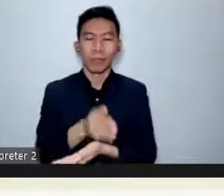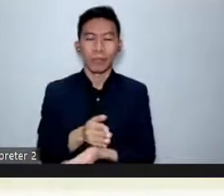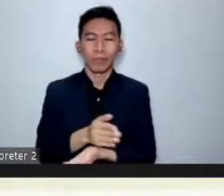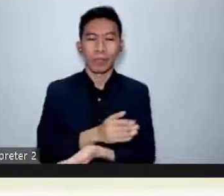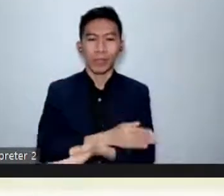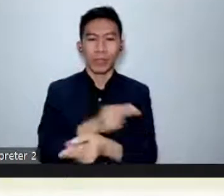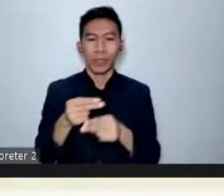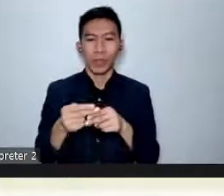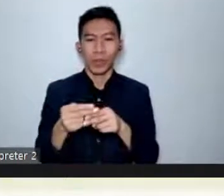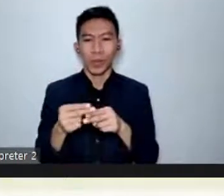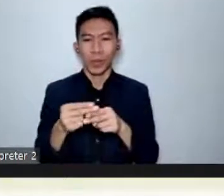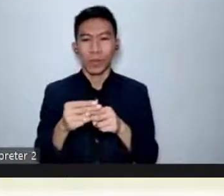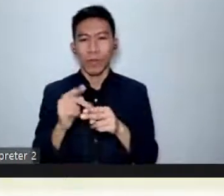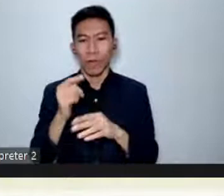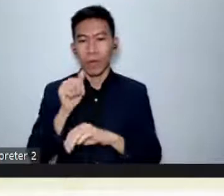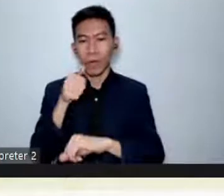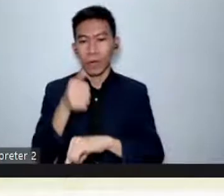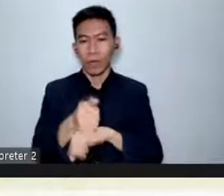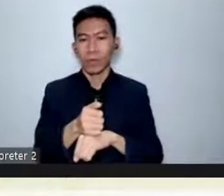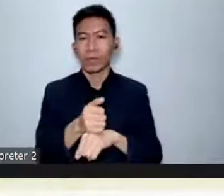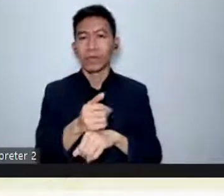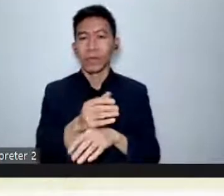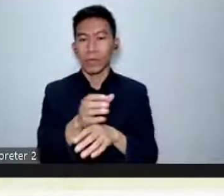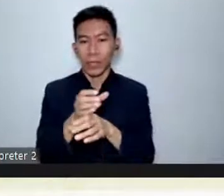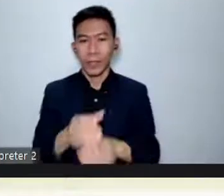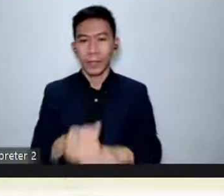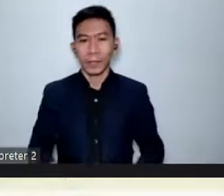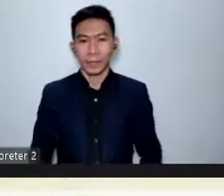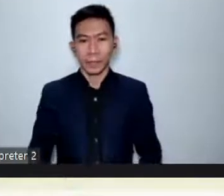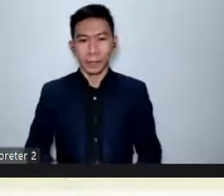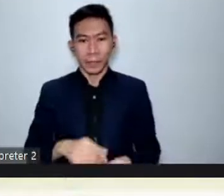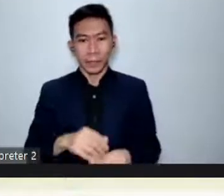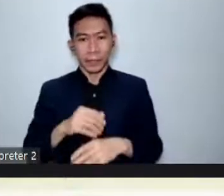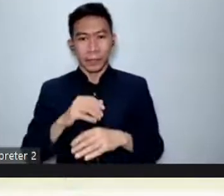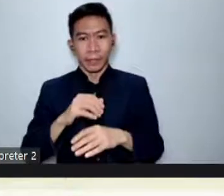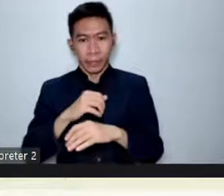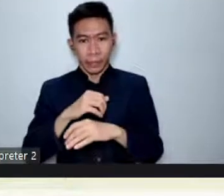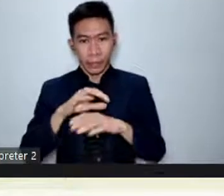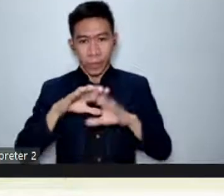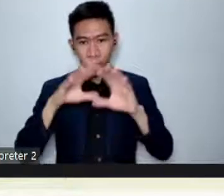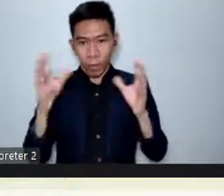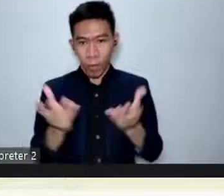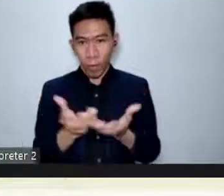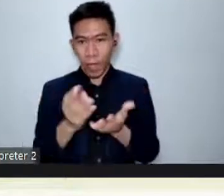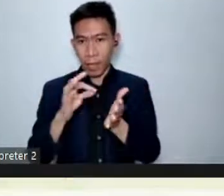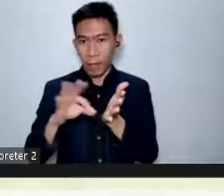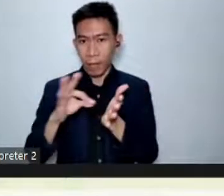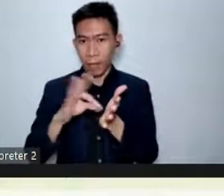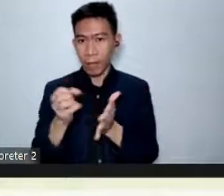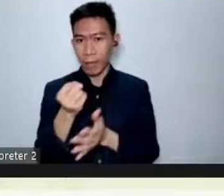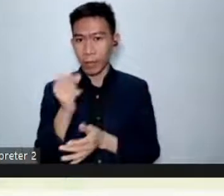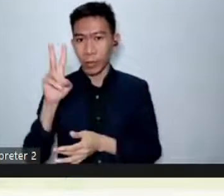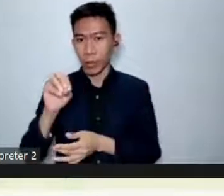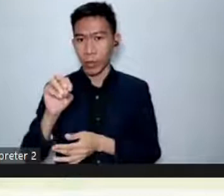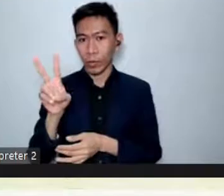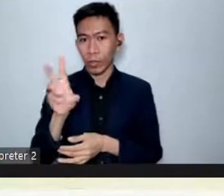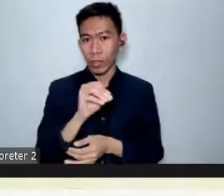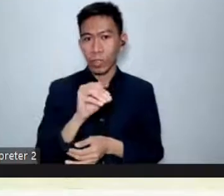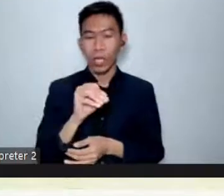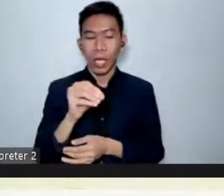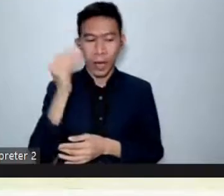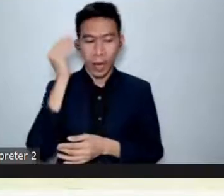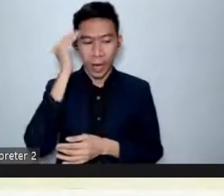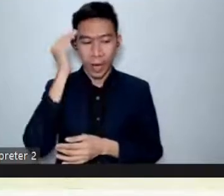for instituting palliative care. Now, our Globocan statistics as of 2020, we do know that there